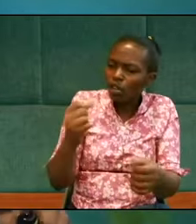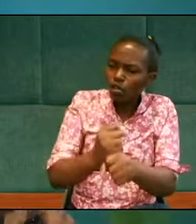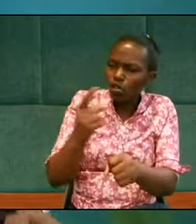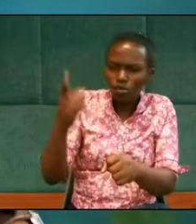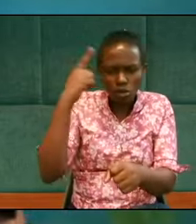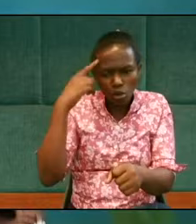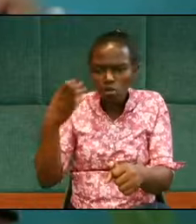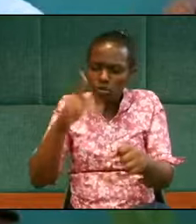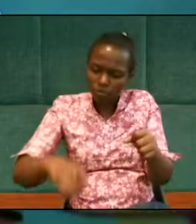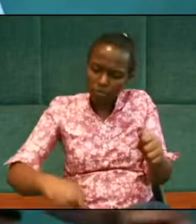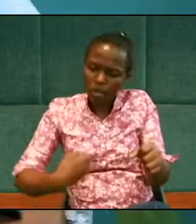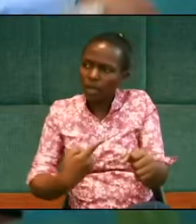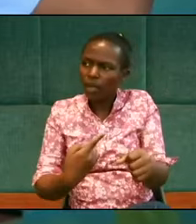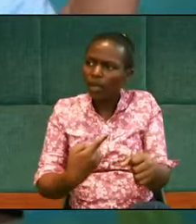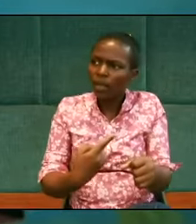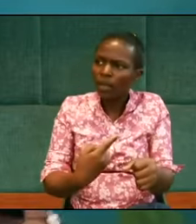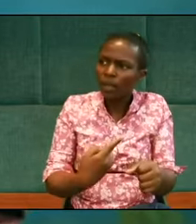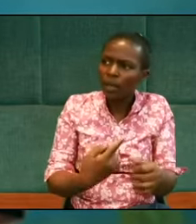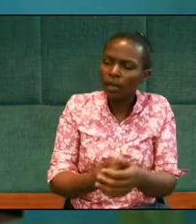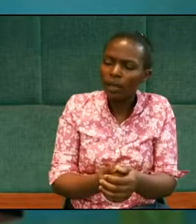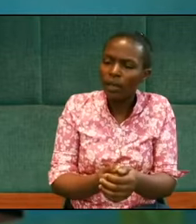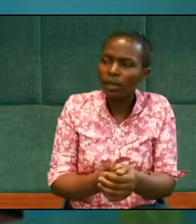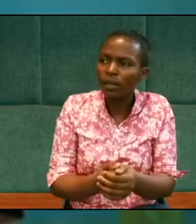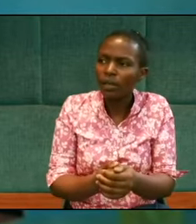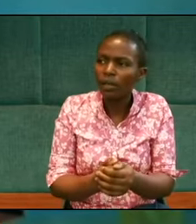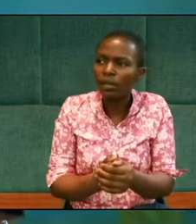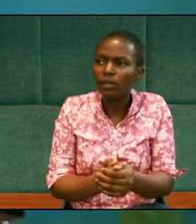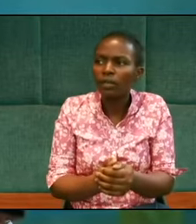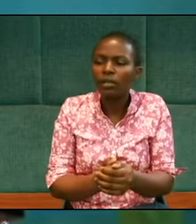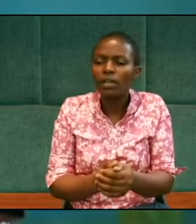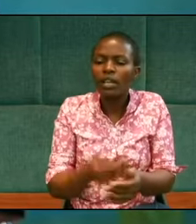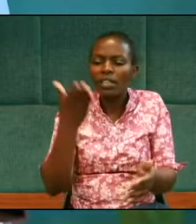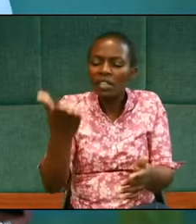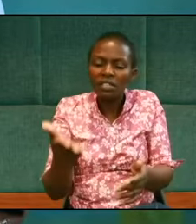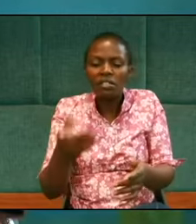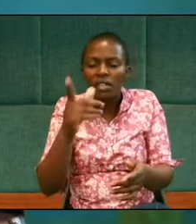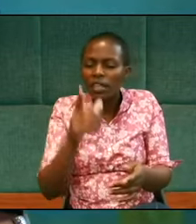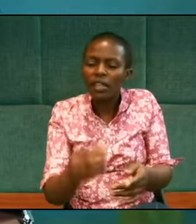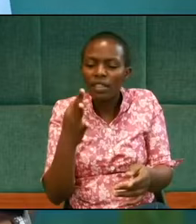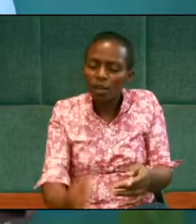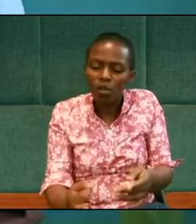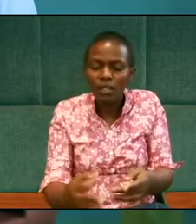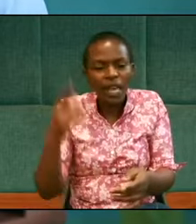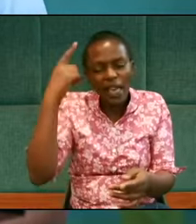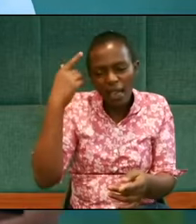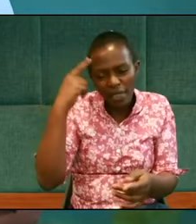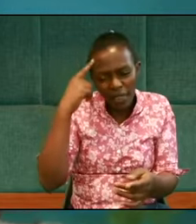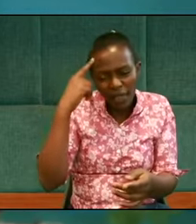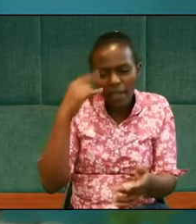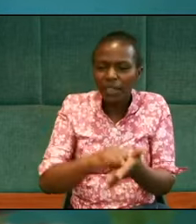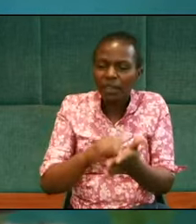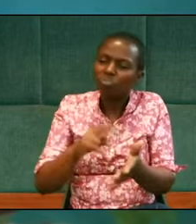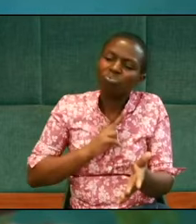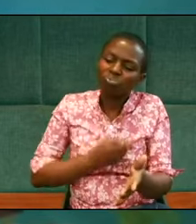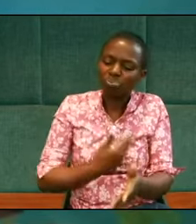they need to marry. The reason is they must make babies. It's the lowest form of thinking concerning marriage.